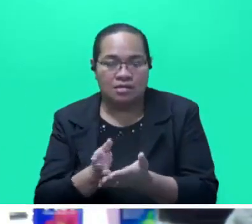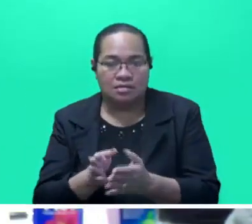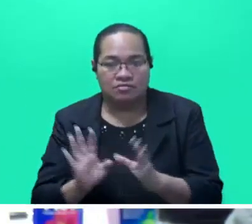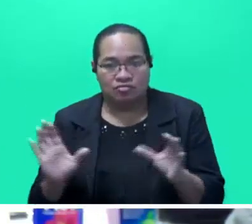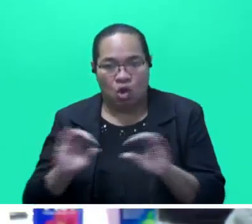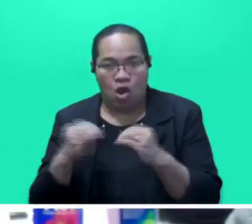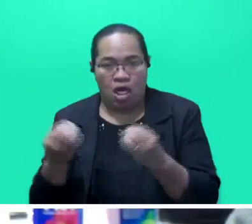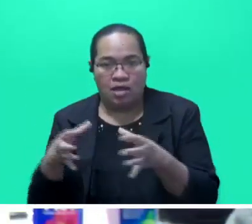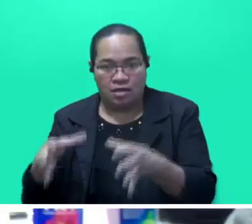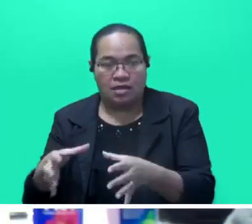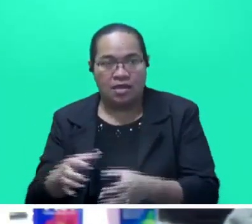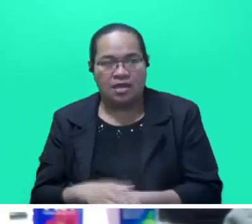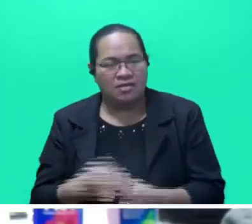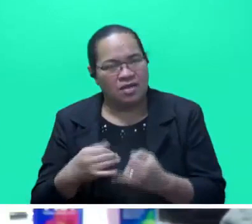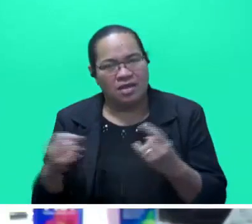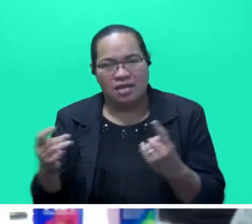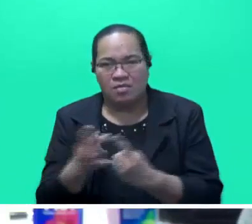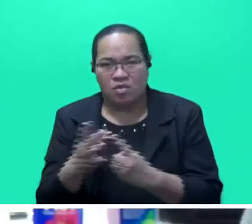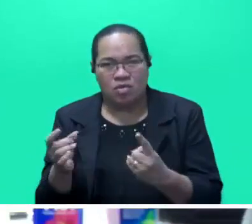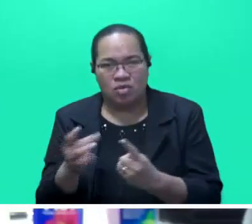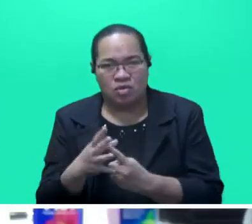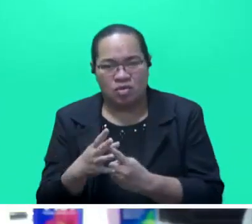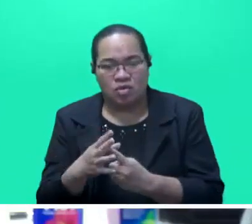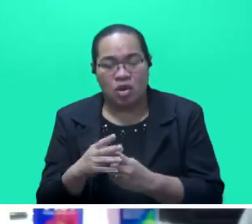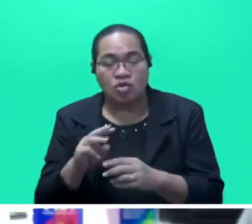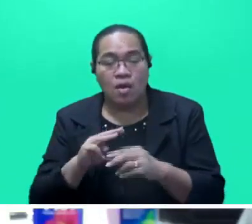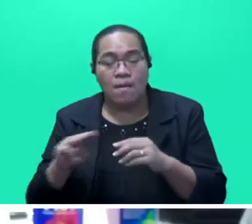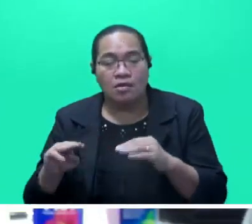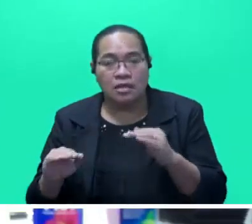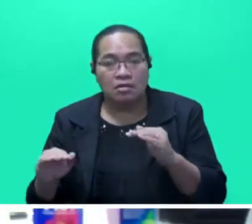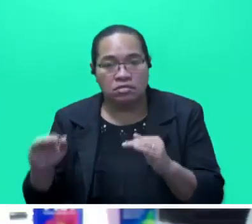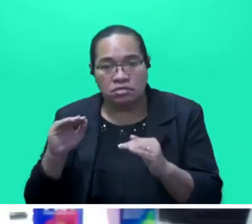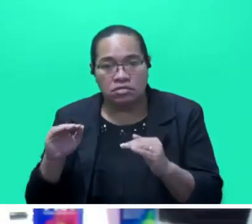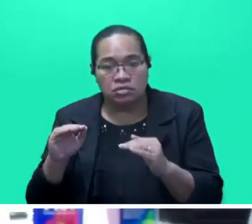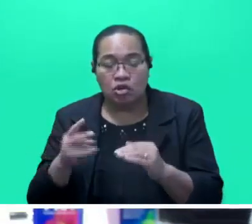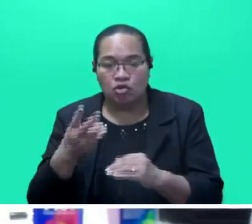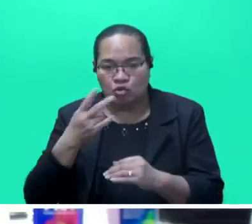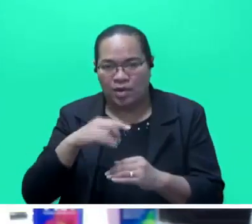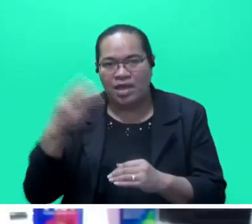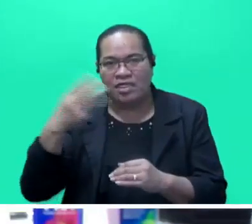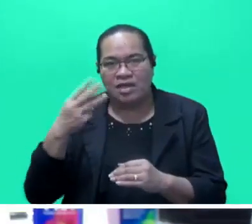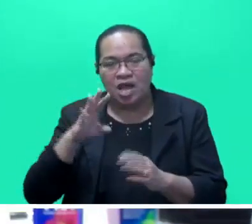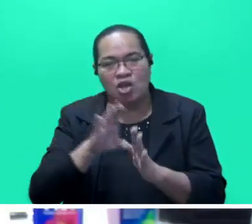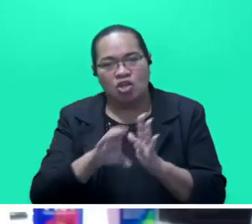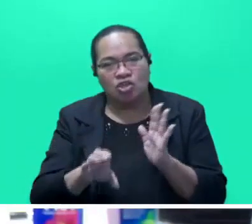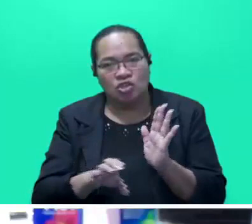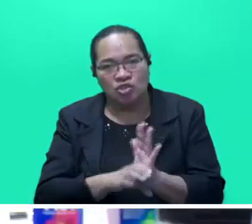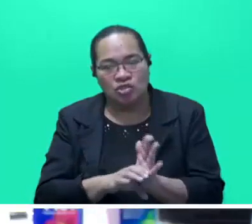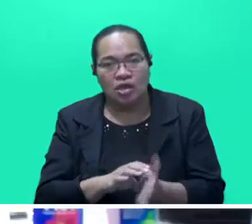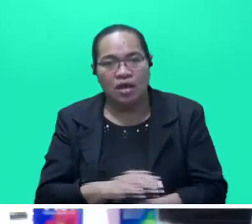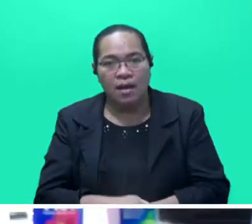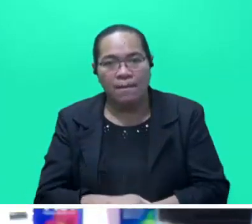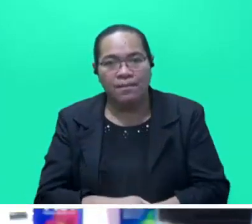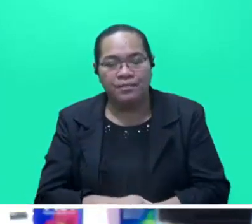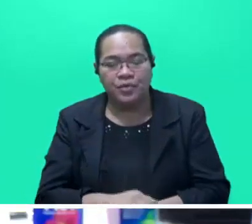the necessity and importance of measuring them to the 2013 Constitution, to the